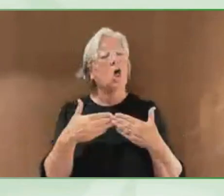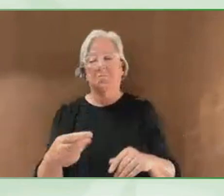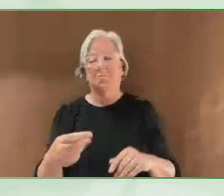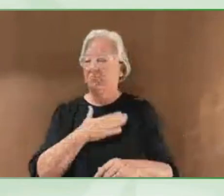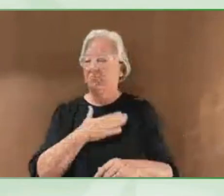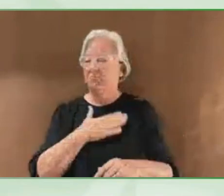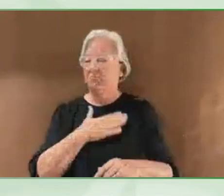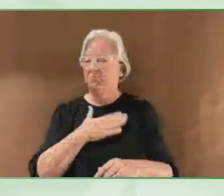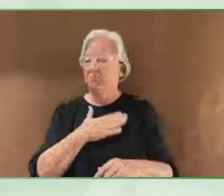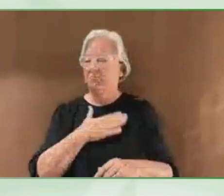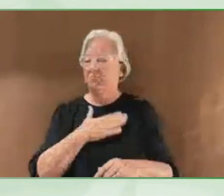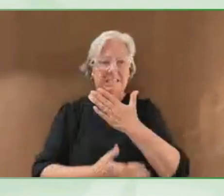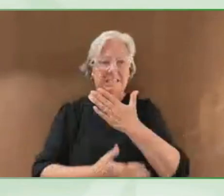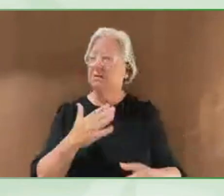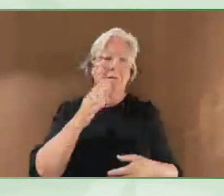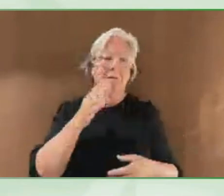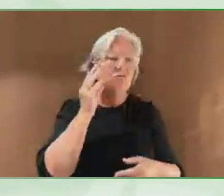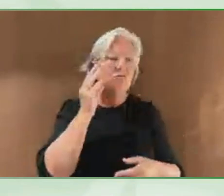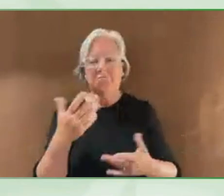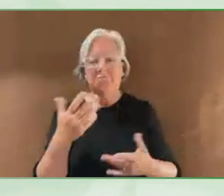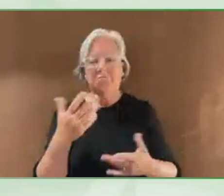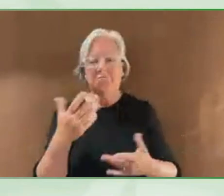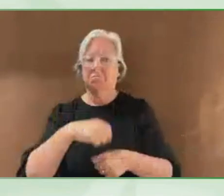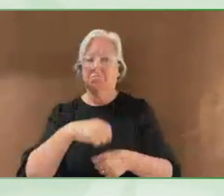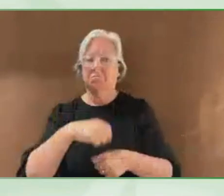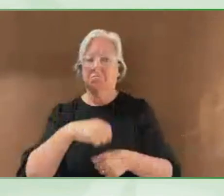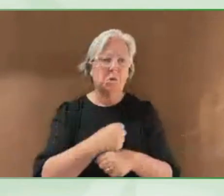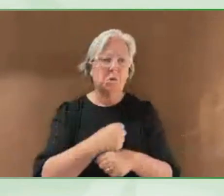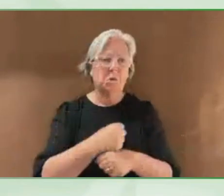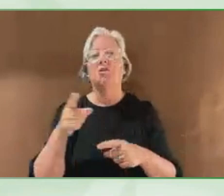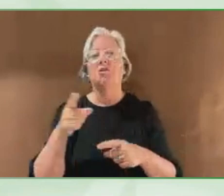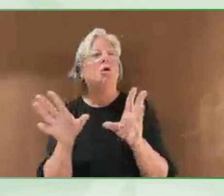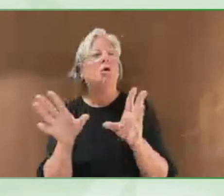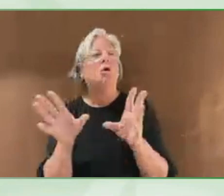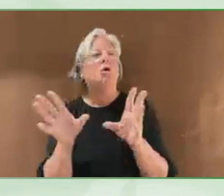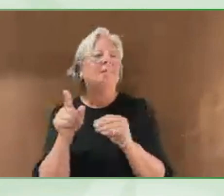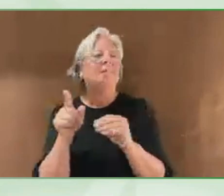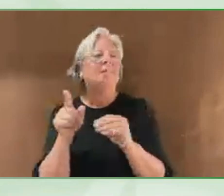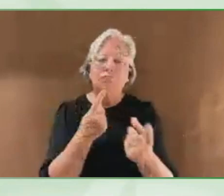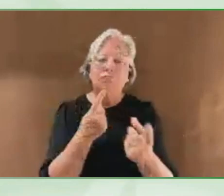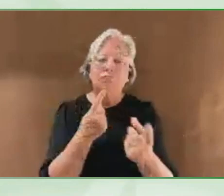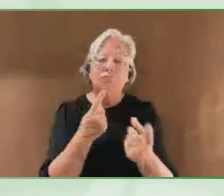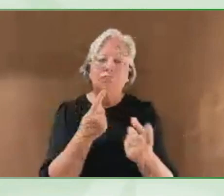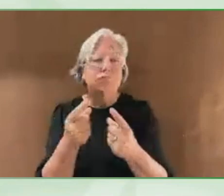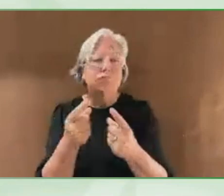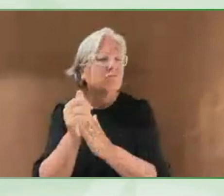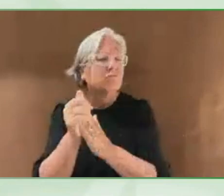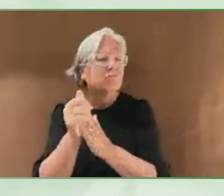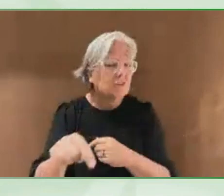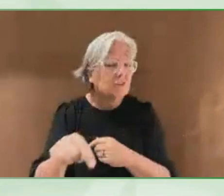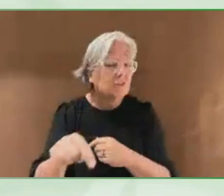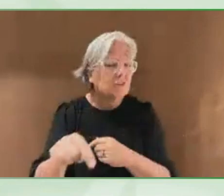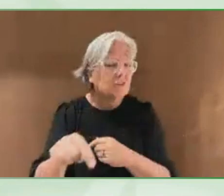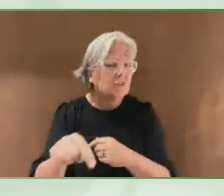own organization and within leadership meetings, but out and open and public about it. And that has changed